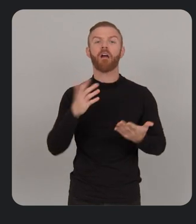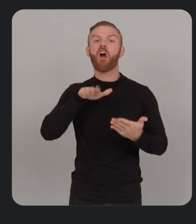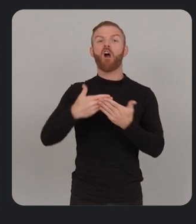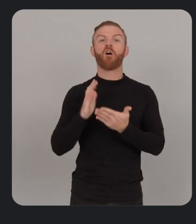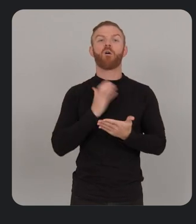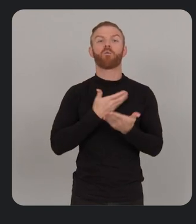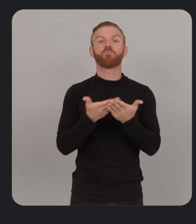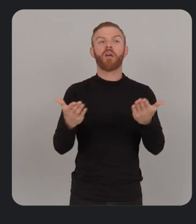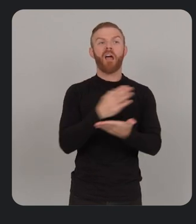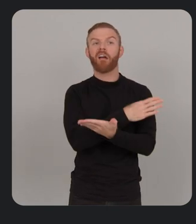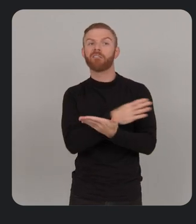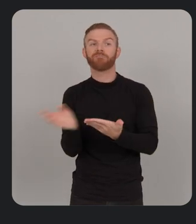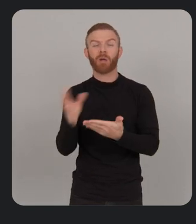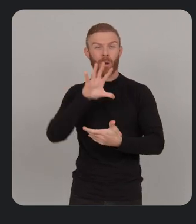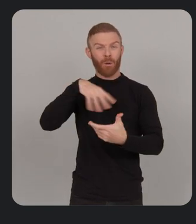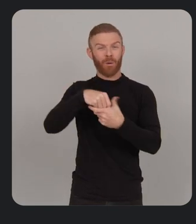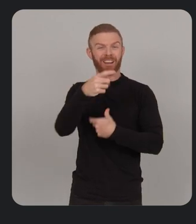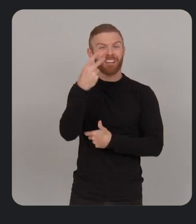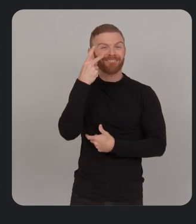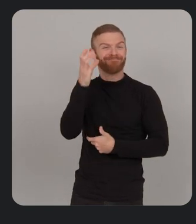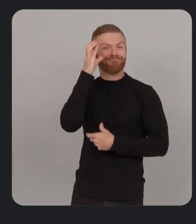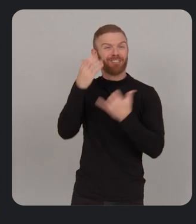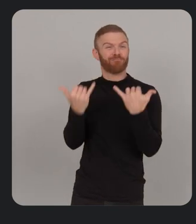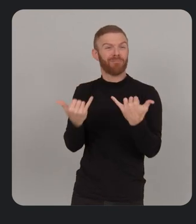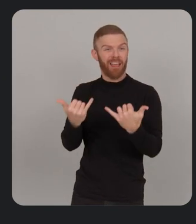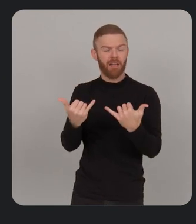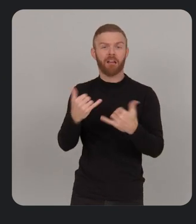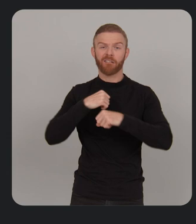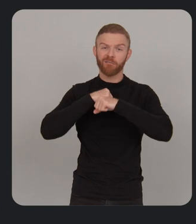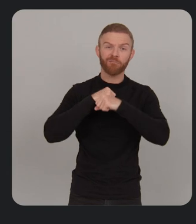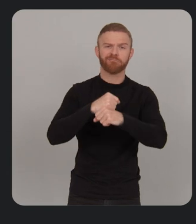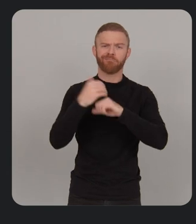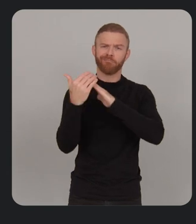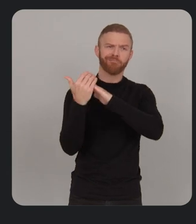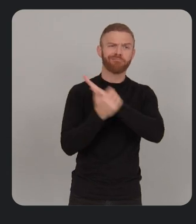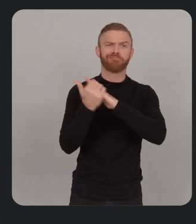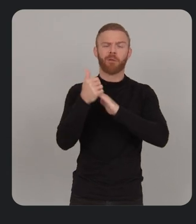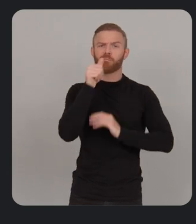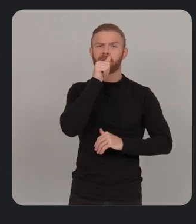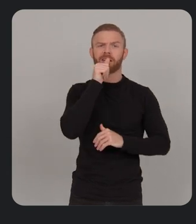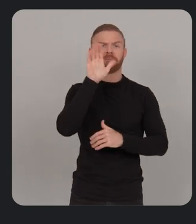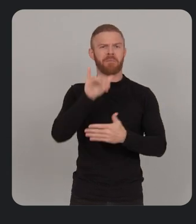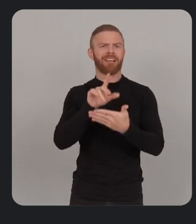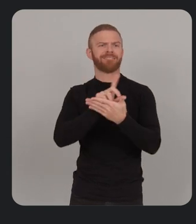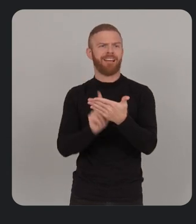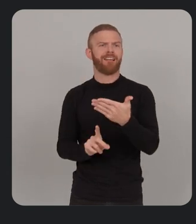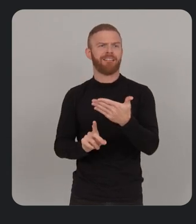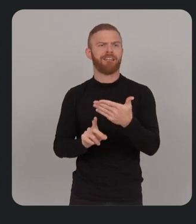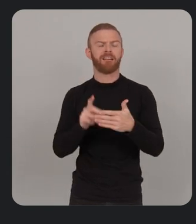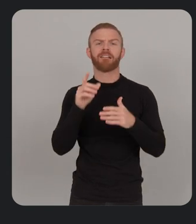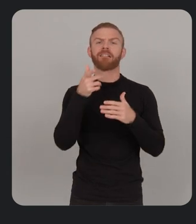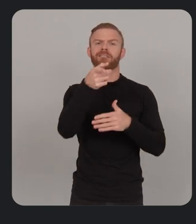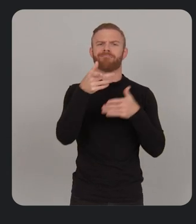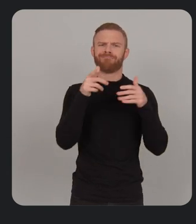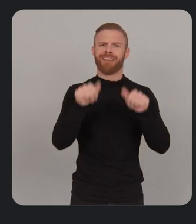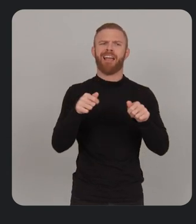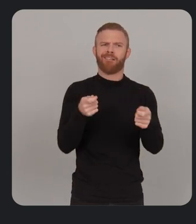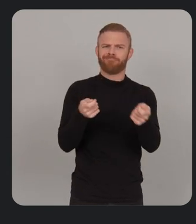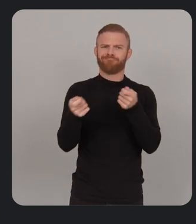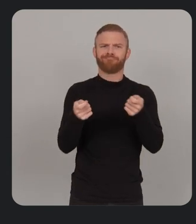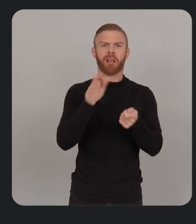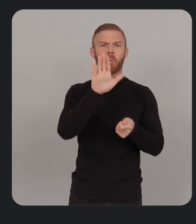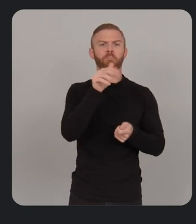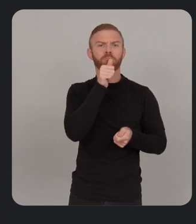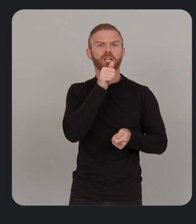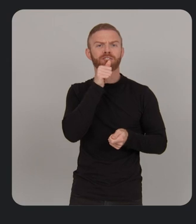of our products including the ones you heard about today are secure by default private by design and put you in control of your